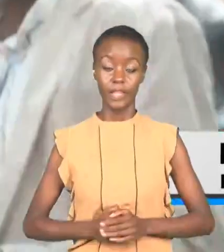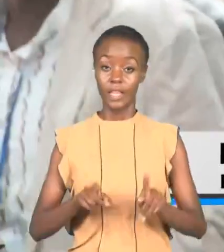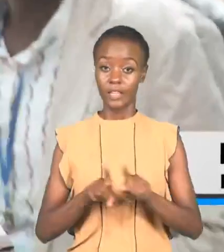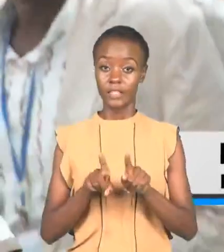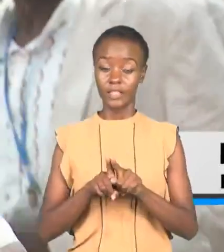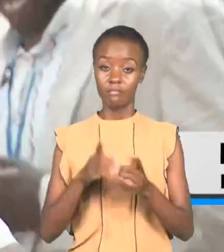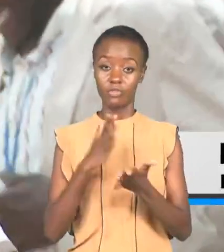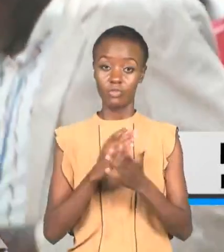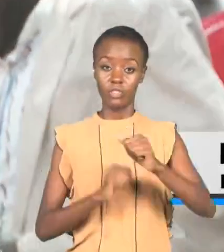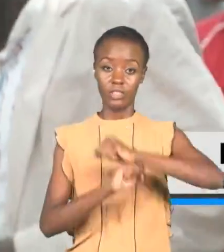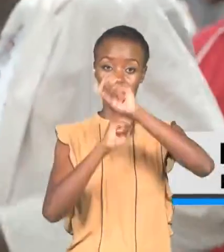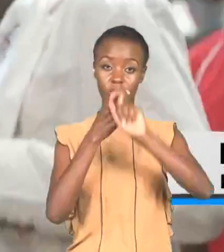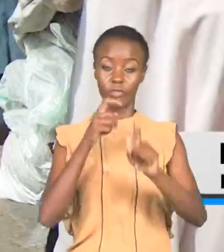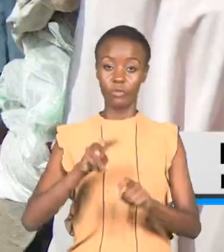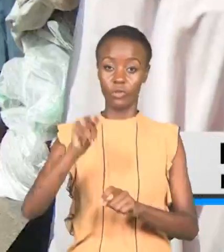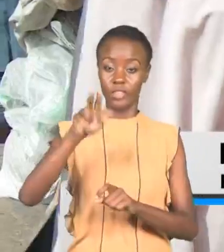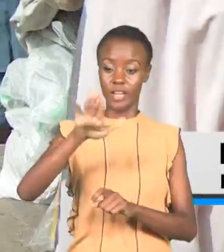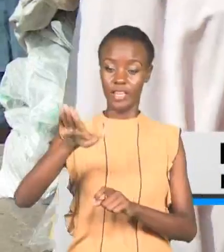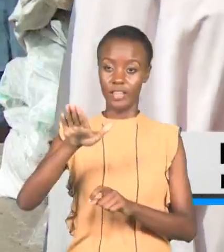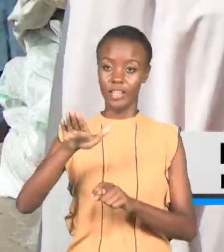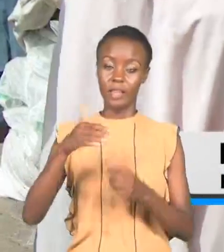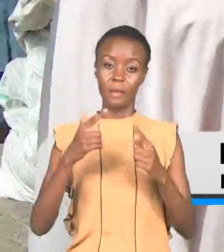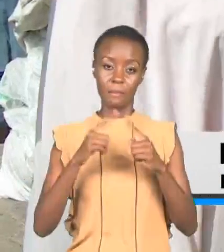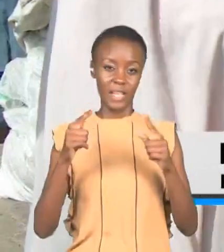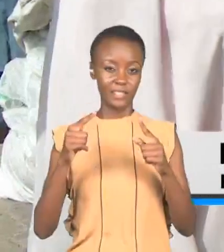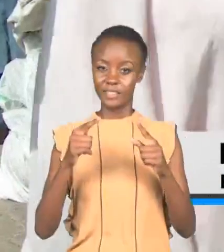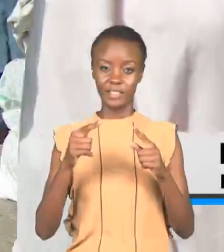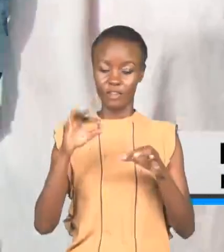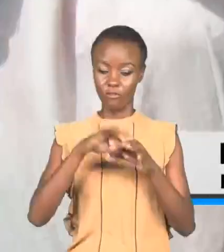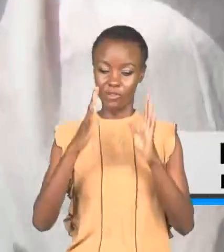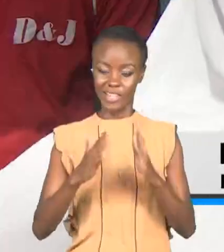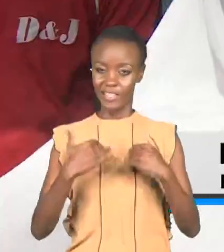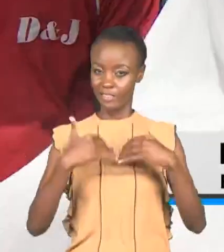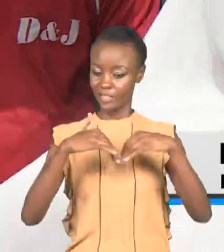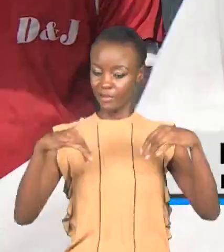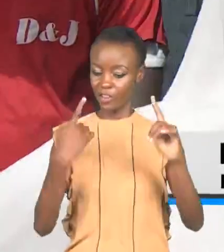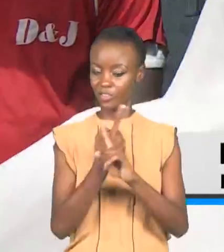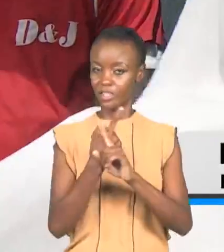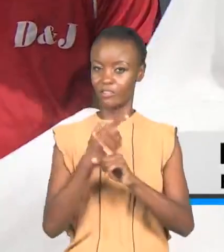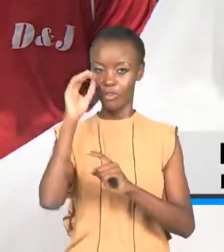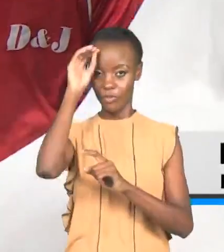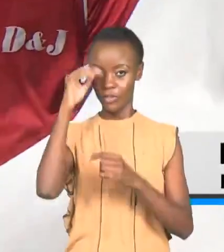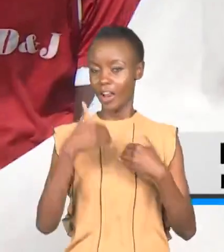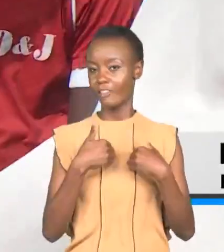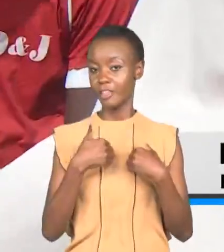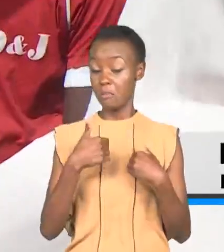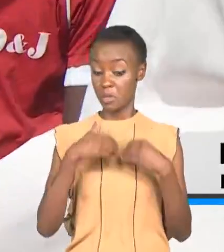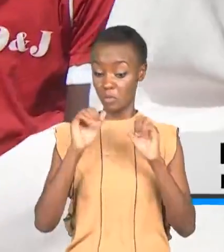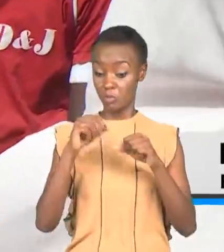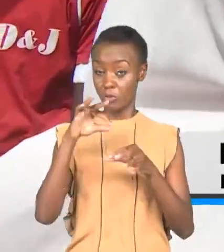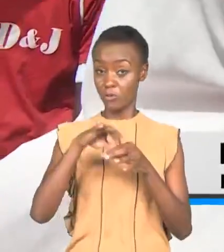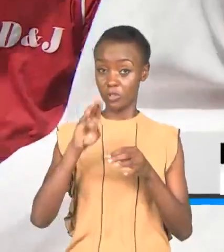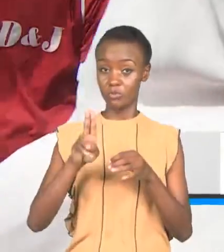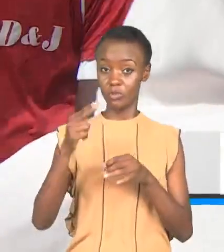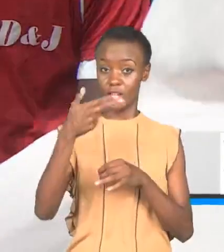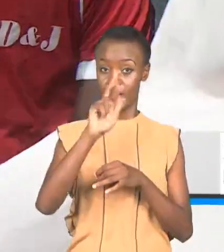Despite initial support in his northern stronghold, voters are increasingly divided. I will vote for Buhari because